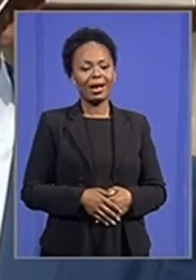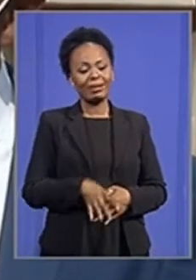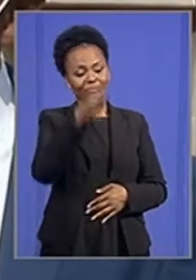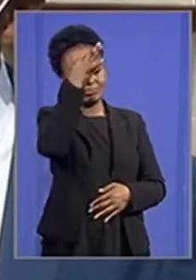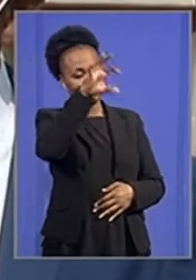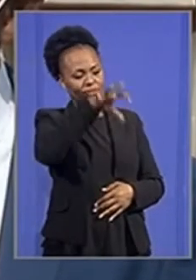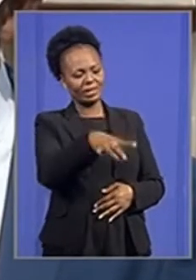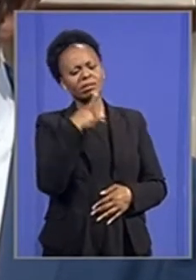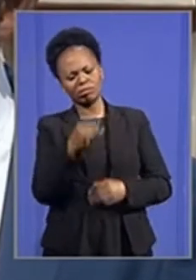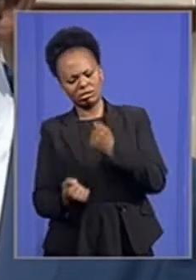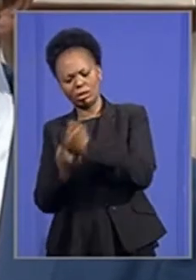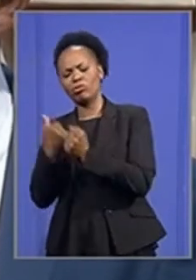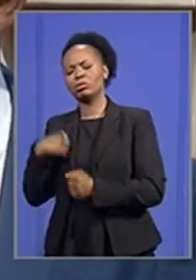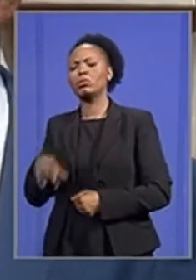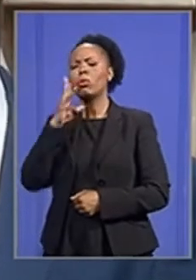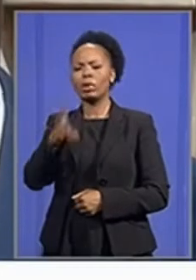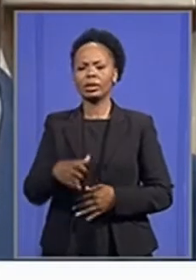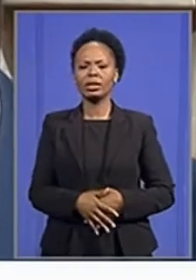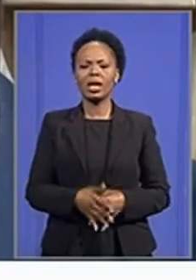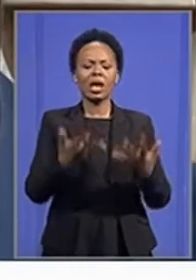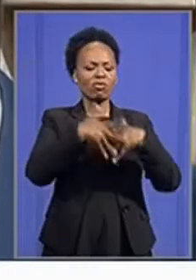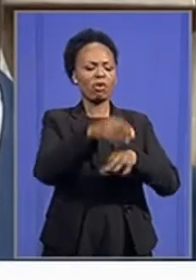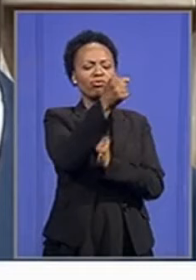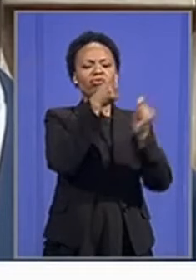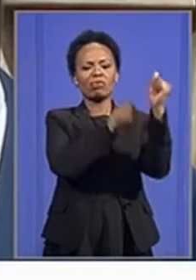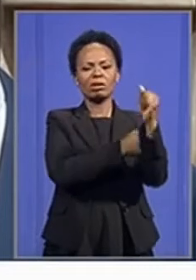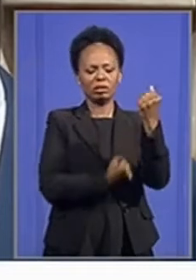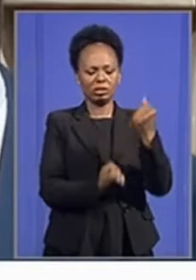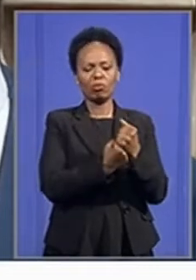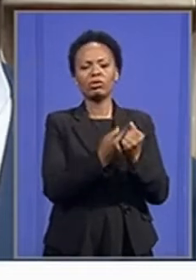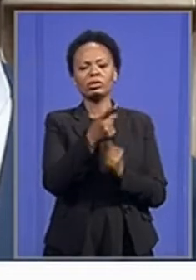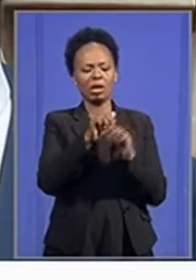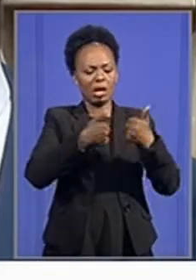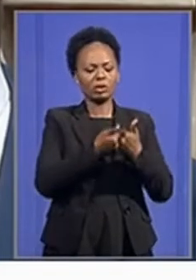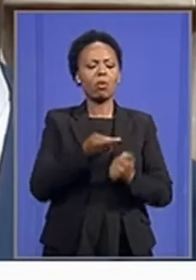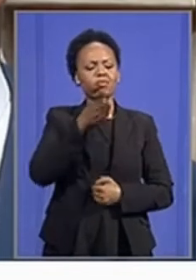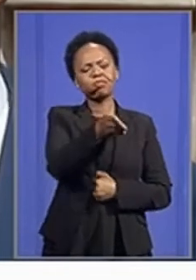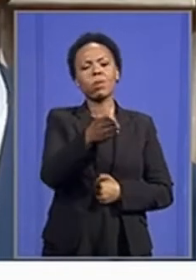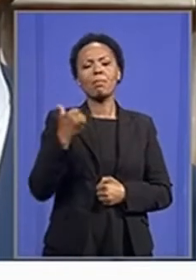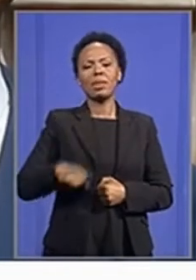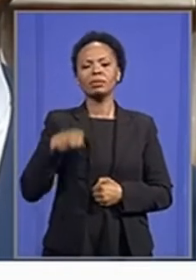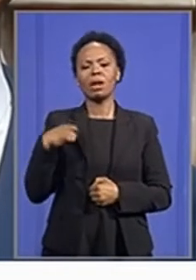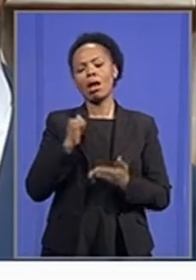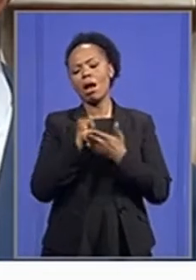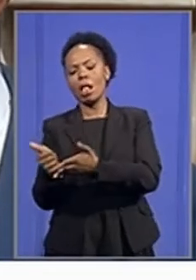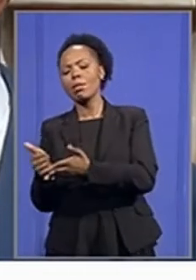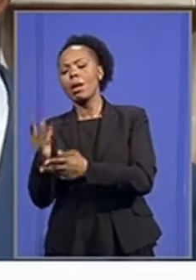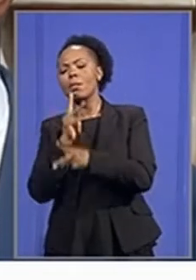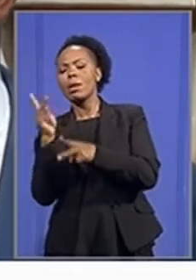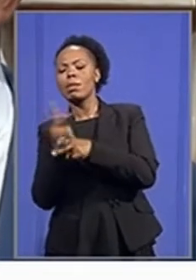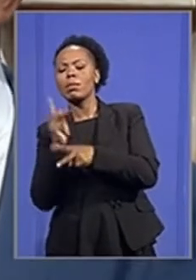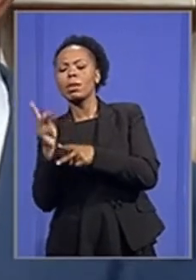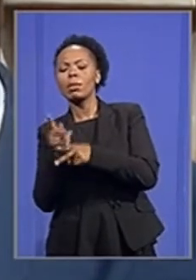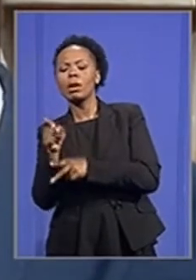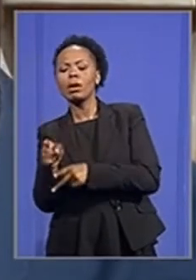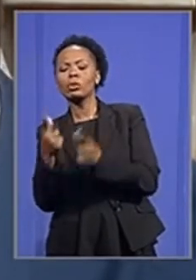ba Municipal Infrastructure Support Agency go di masepaleng ba thusang ka go logamano ka tsa merero